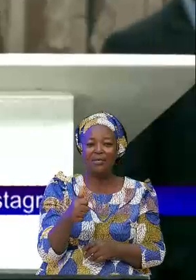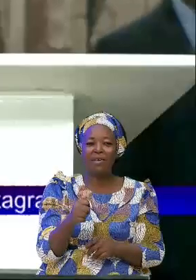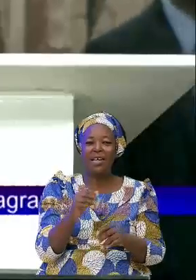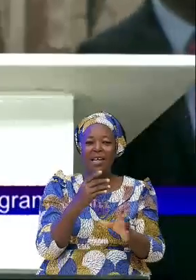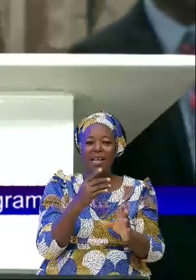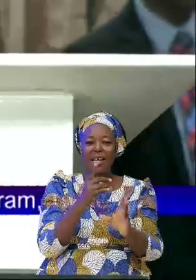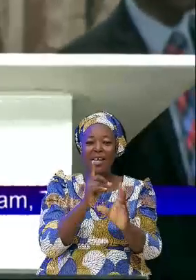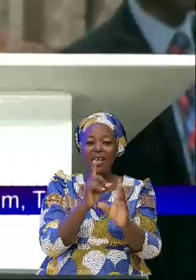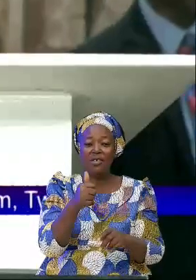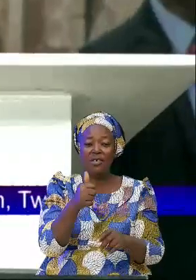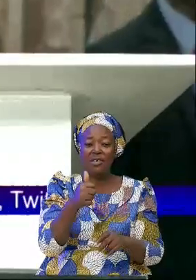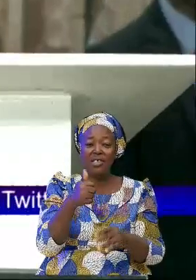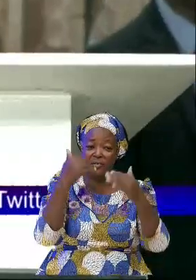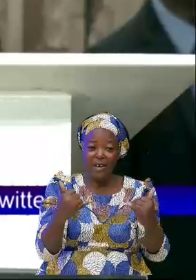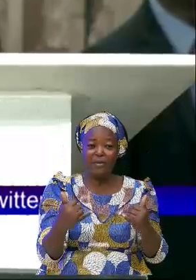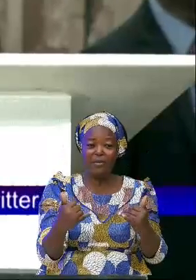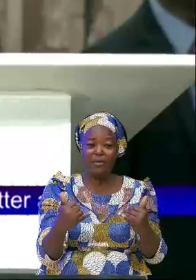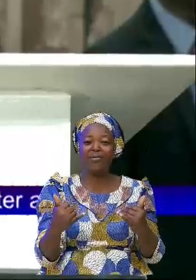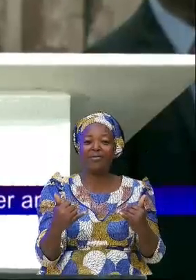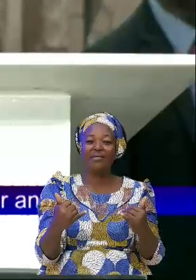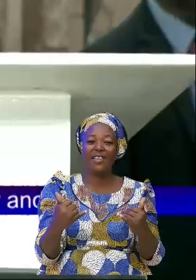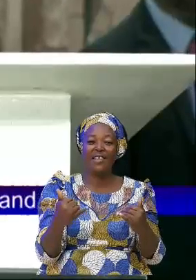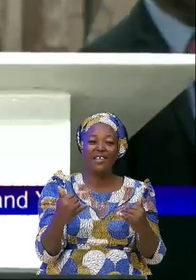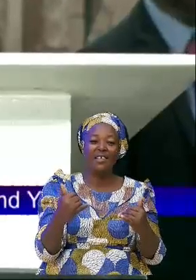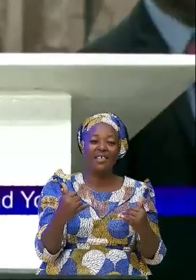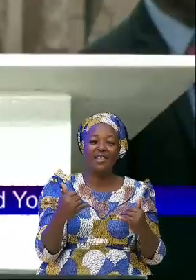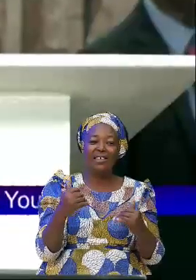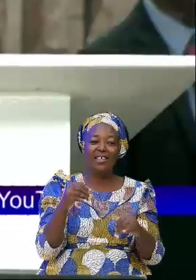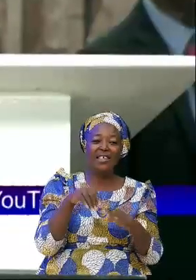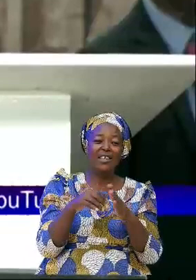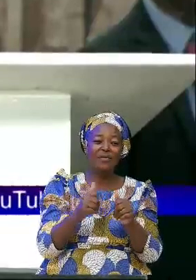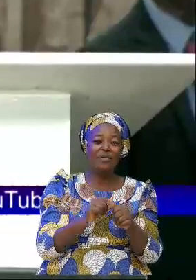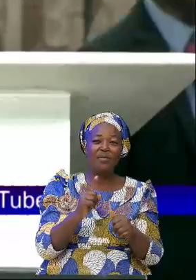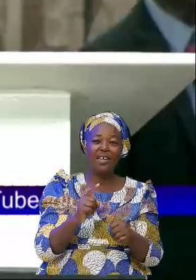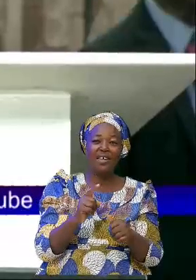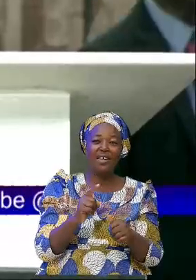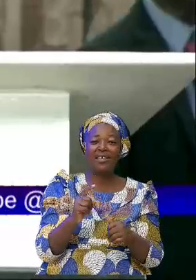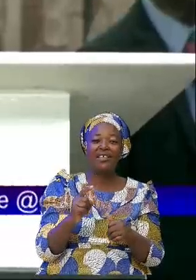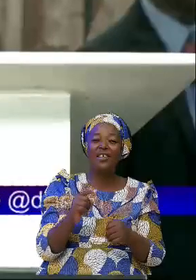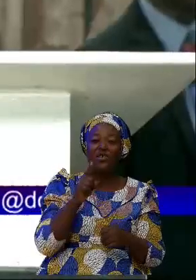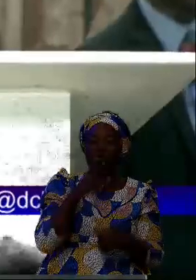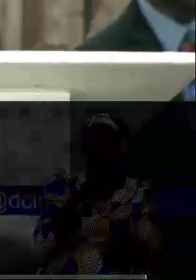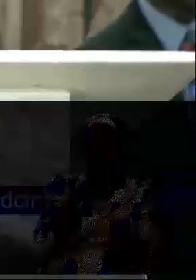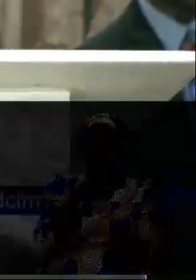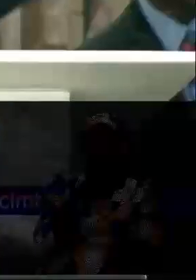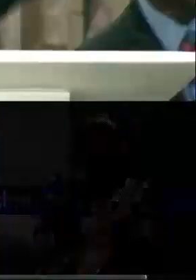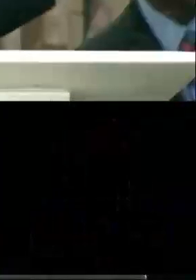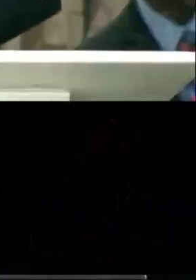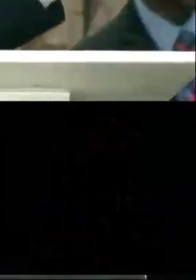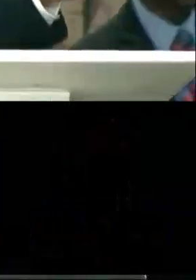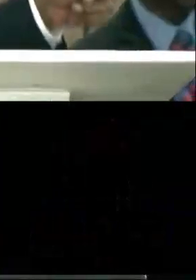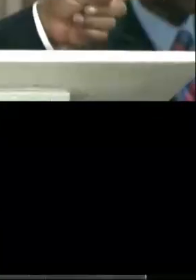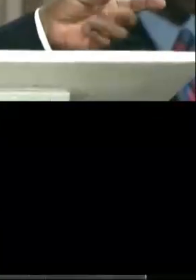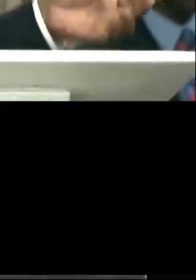have received. Check yourself. Check yourself now. In all seven at